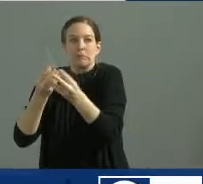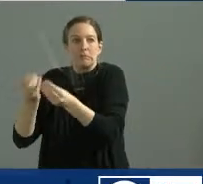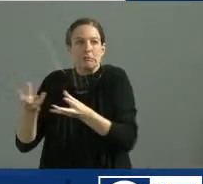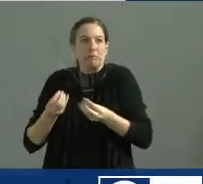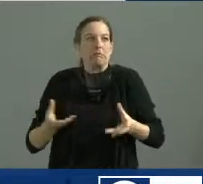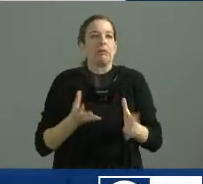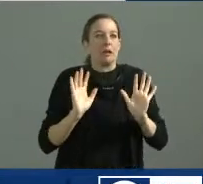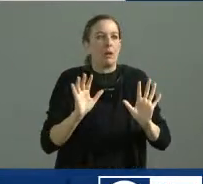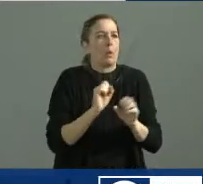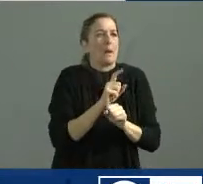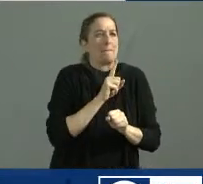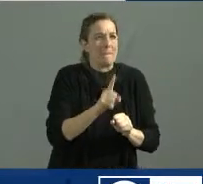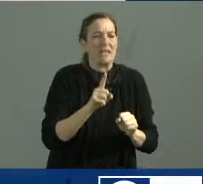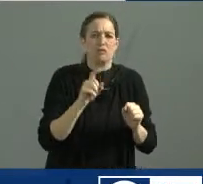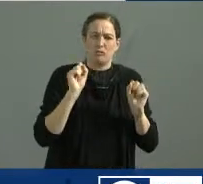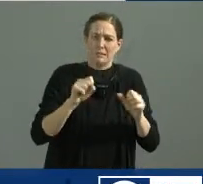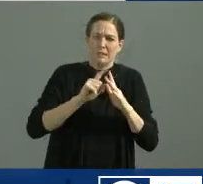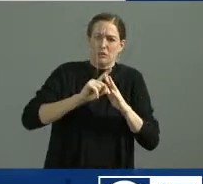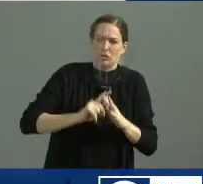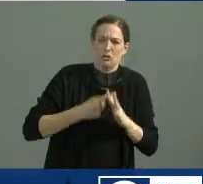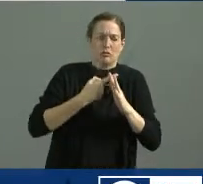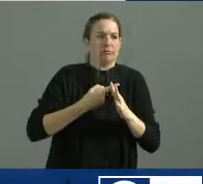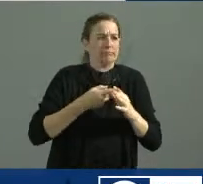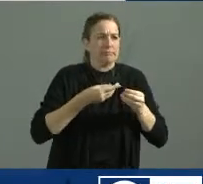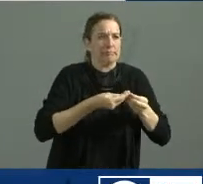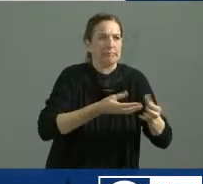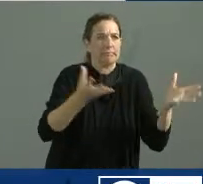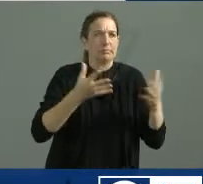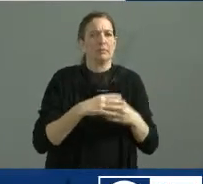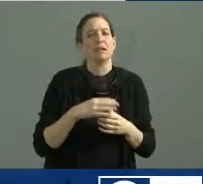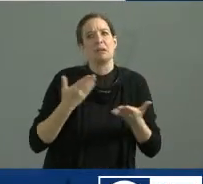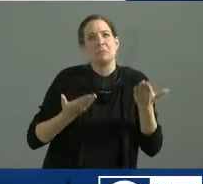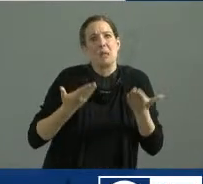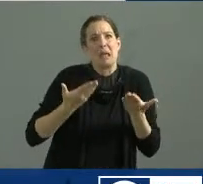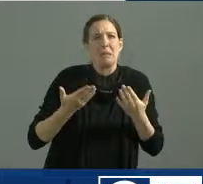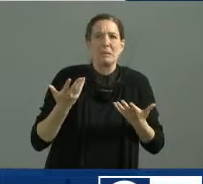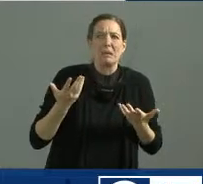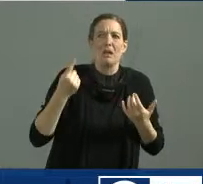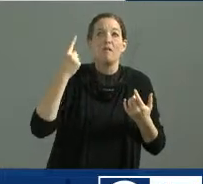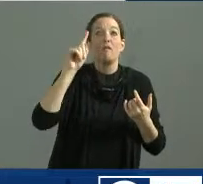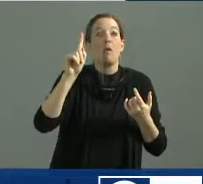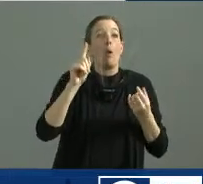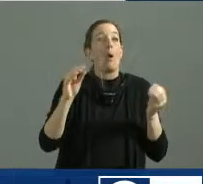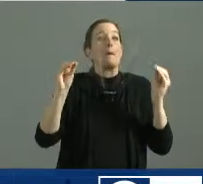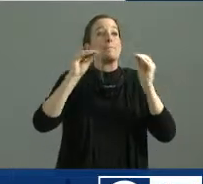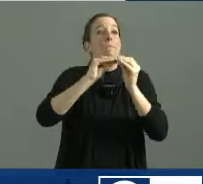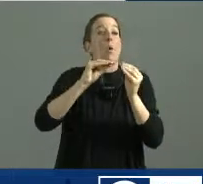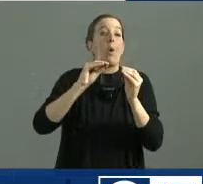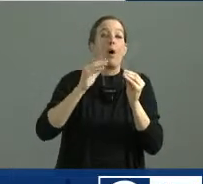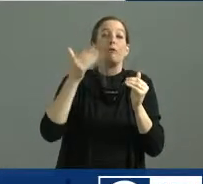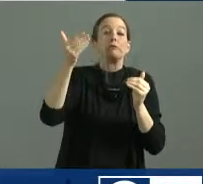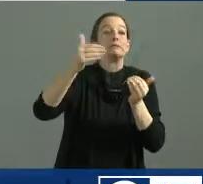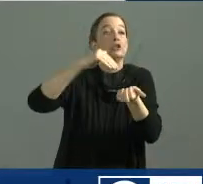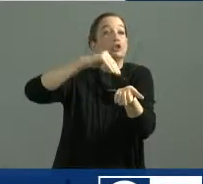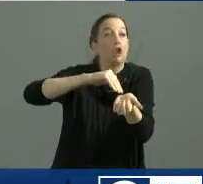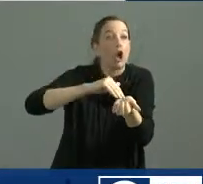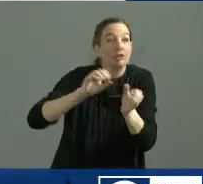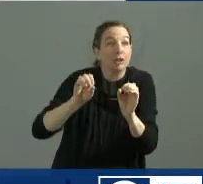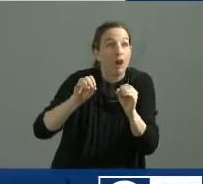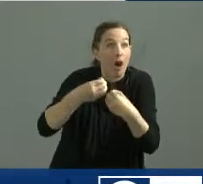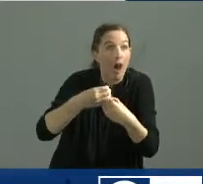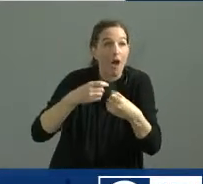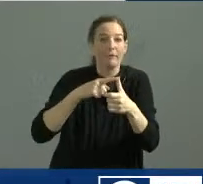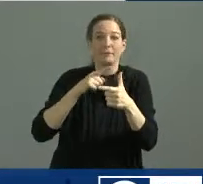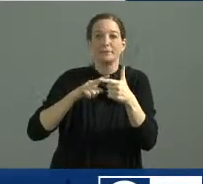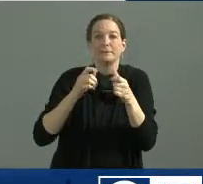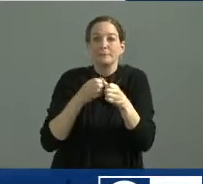widely distributed at pharmacies or doctor's offices, we're probably looking at late spring by that point. But hopefully by then